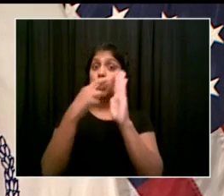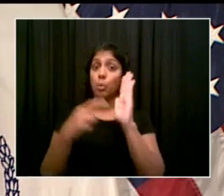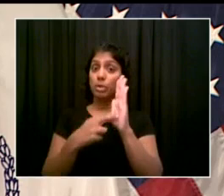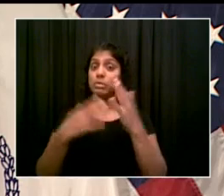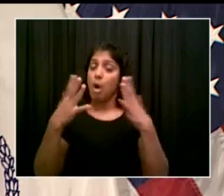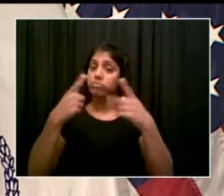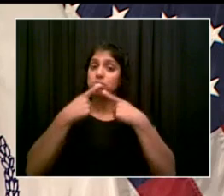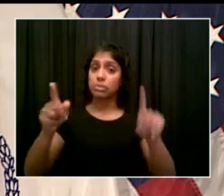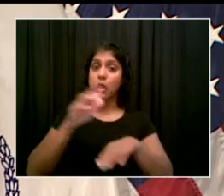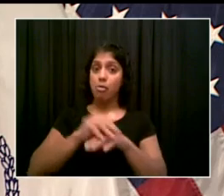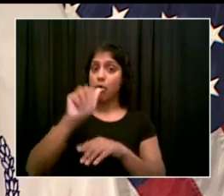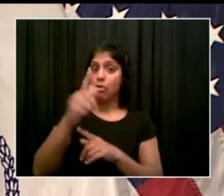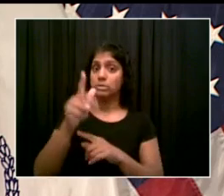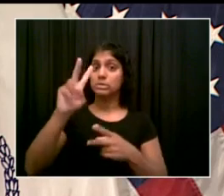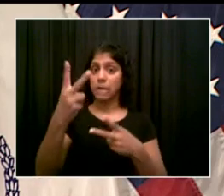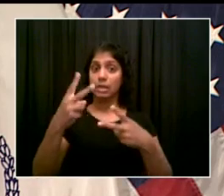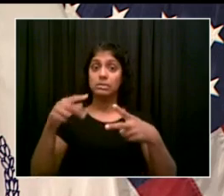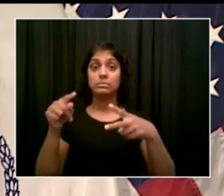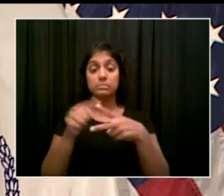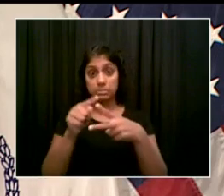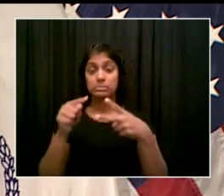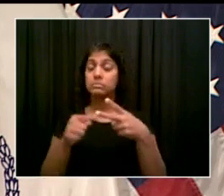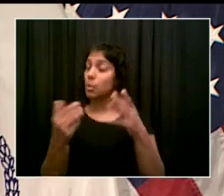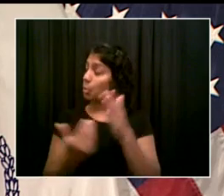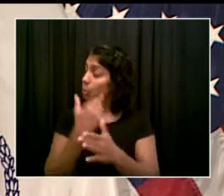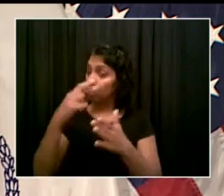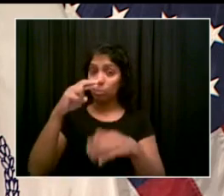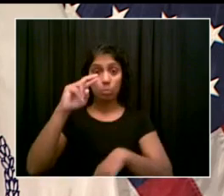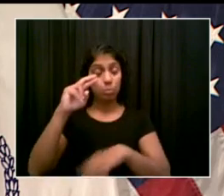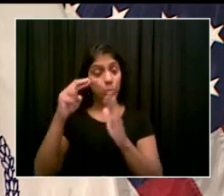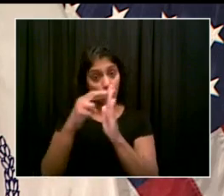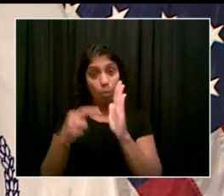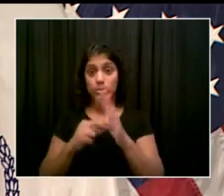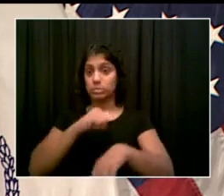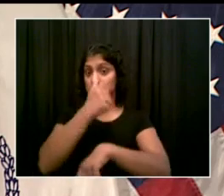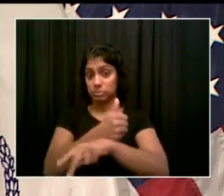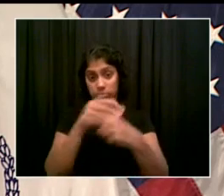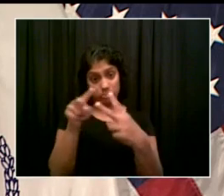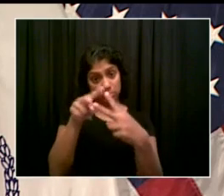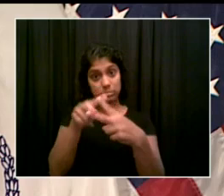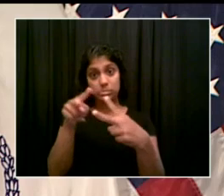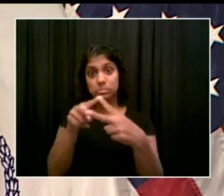still refuse, they will be suspended without pay. That's the penalty.